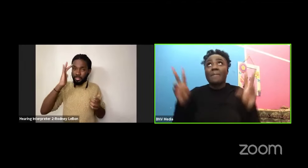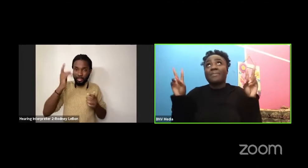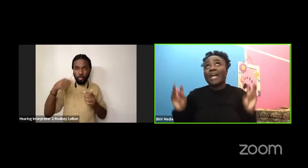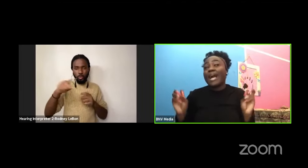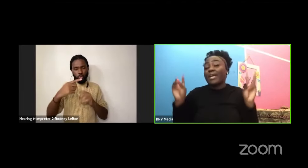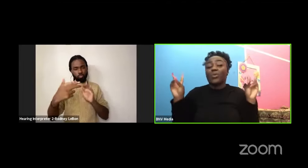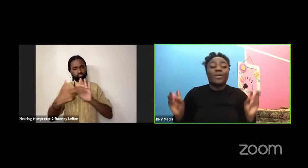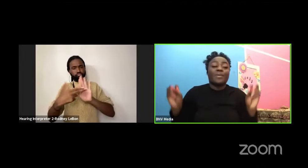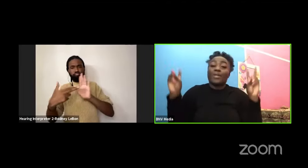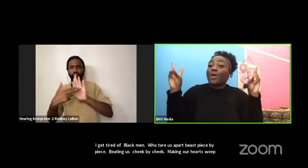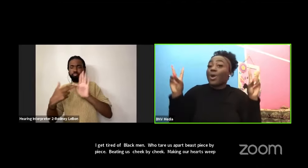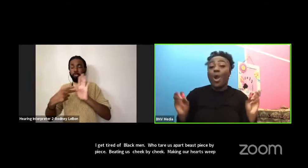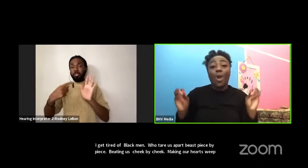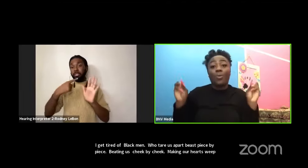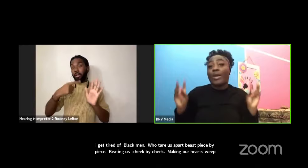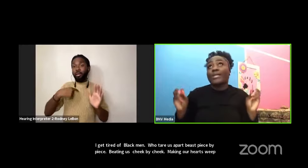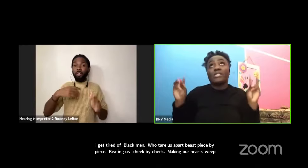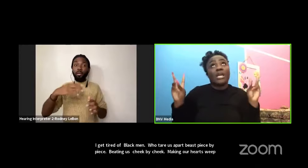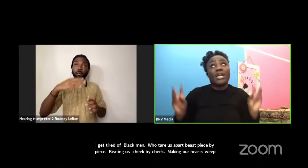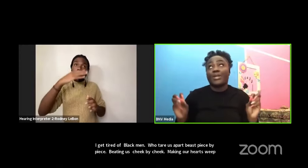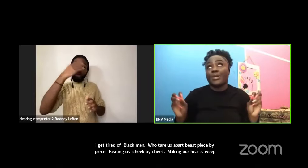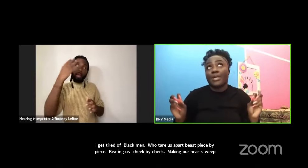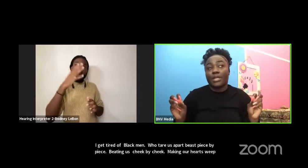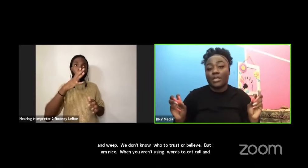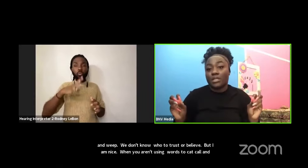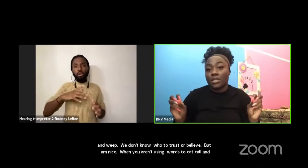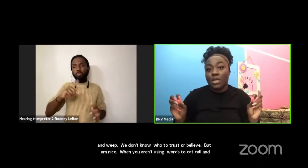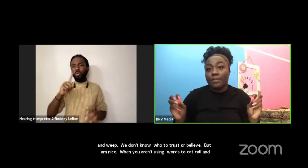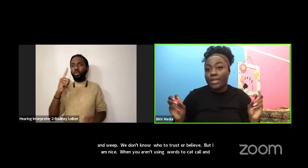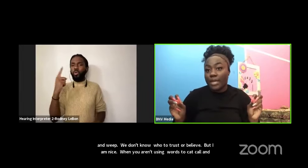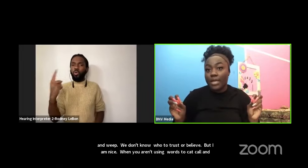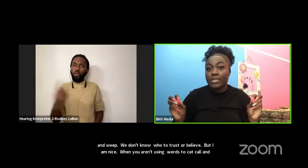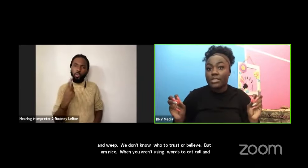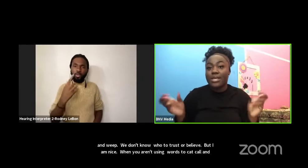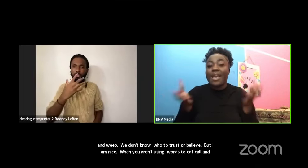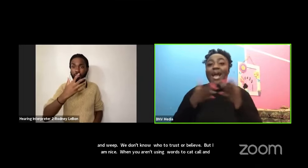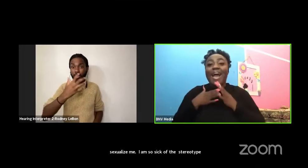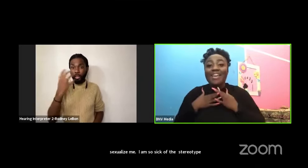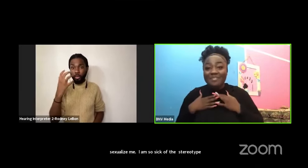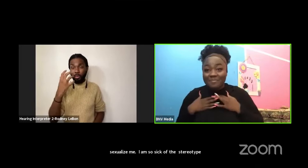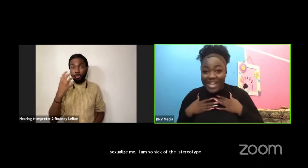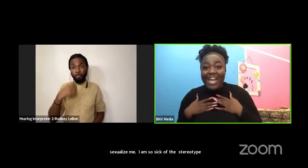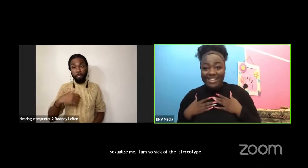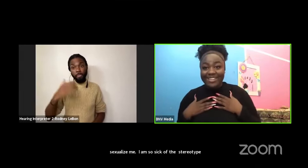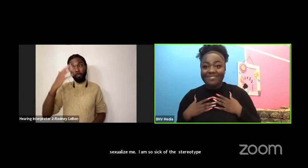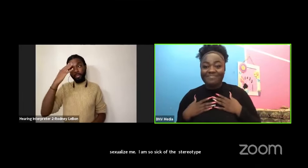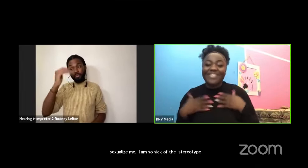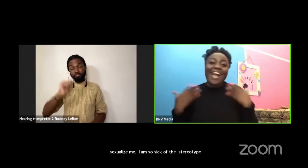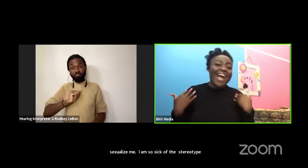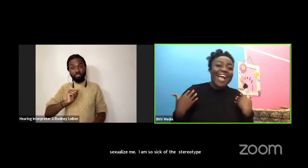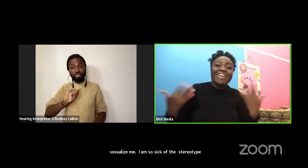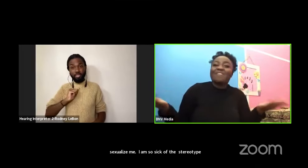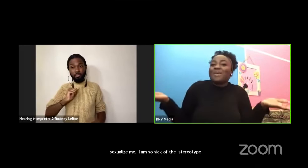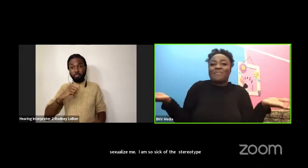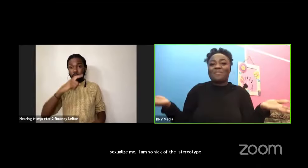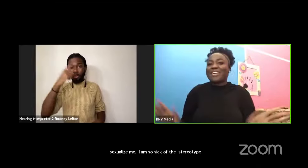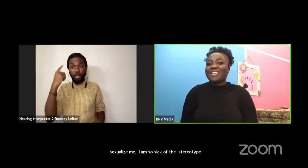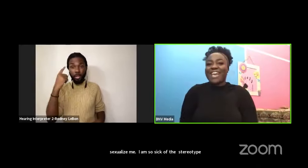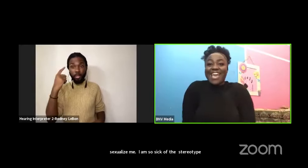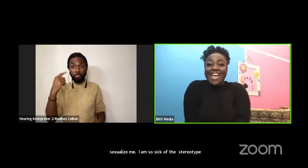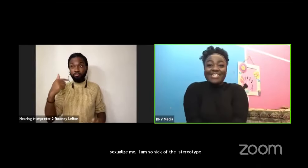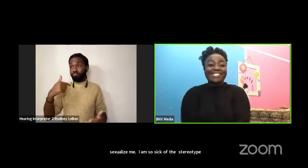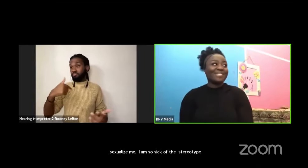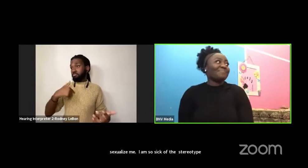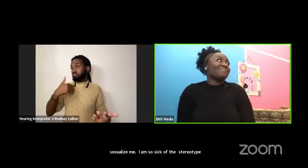that Black women are always angry. Because I am Black, I am a